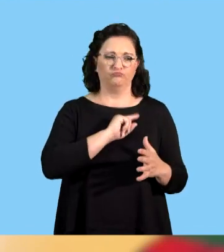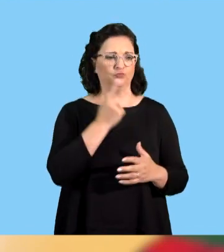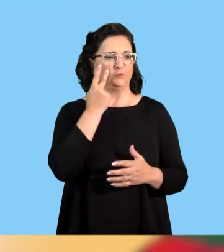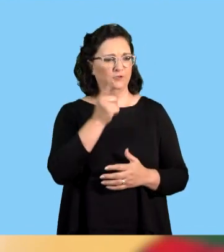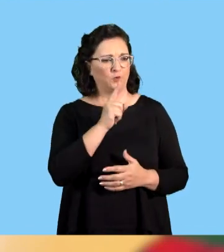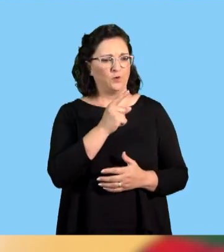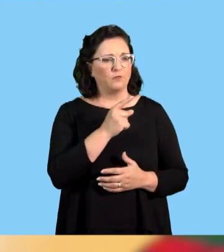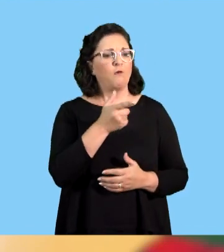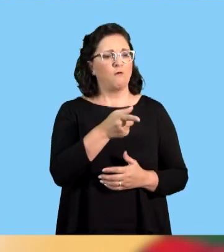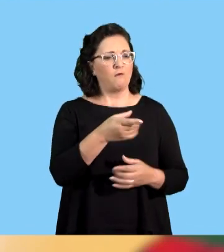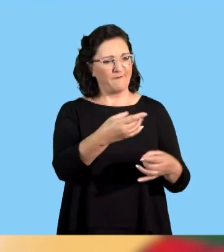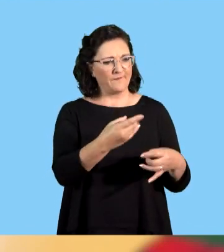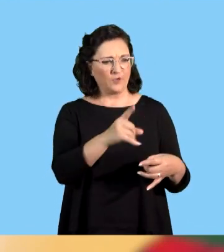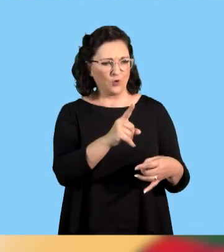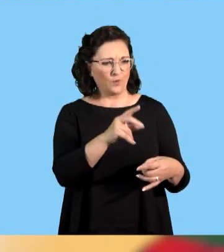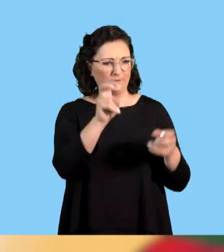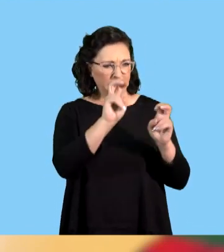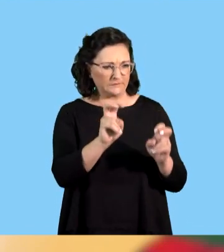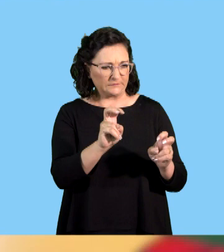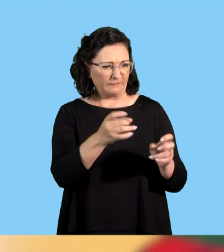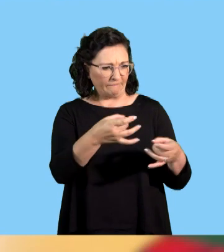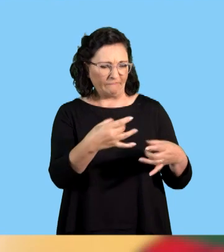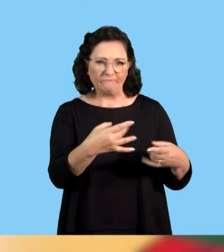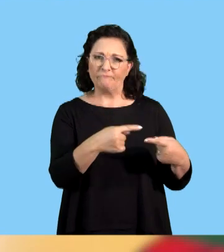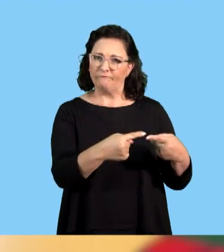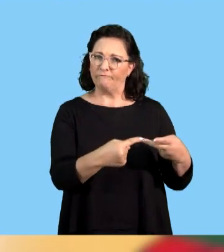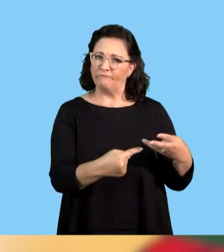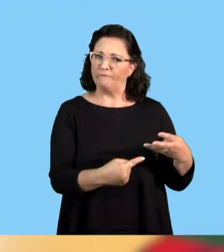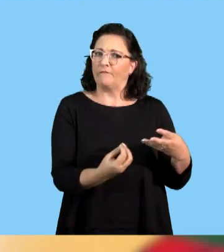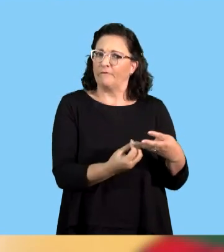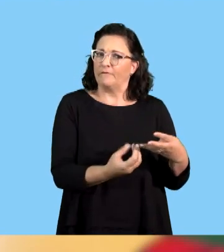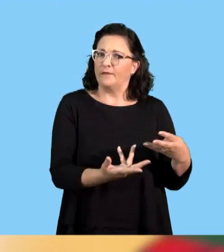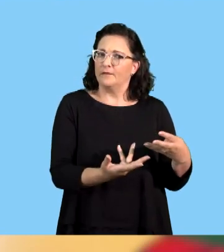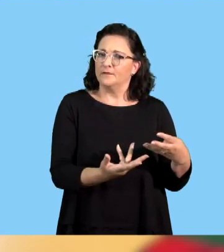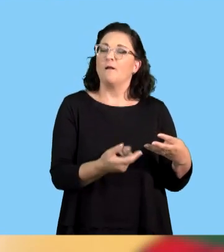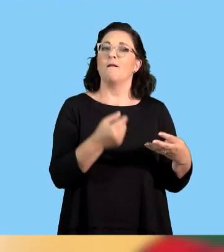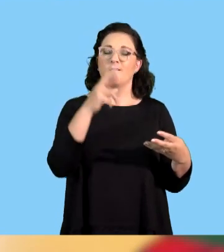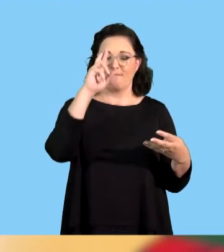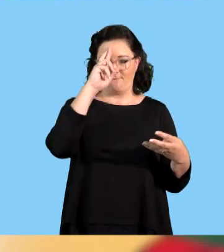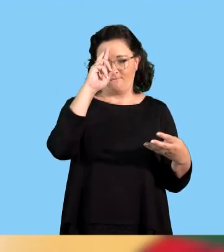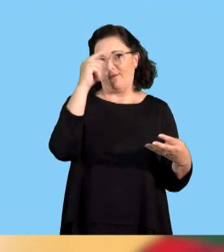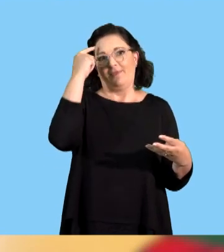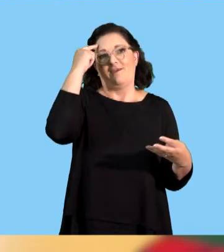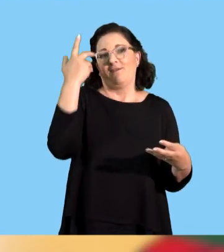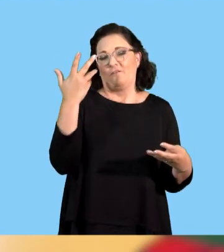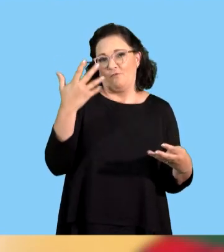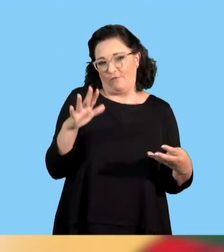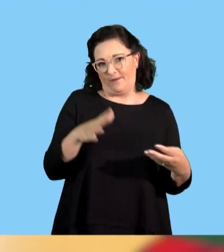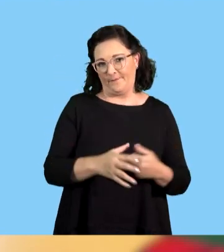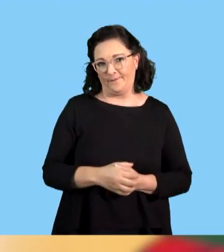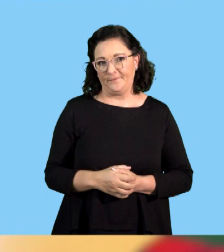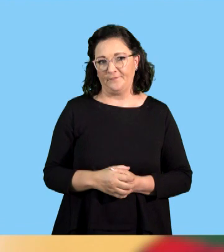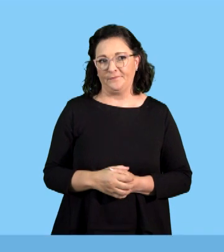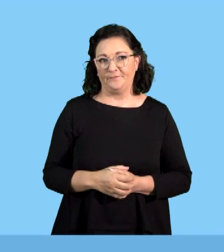talks about the effects of or the effects of electric current, there are certain things that already come to mind when with regards to